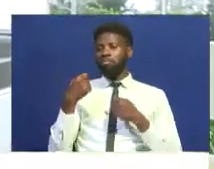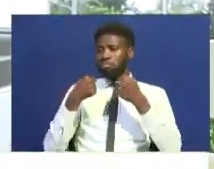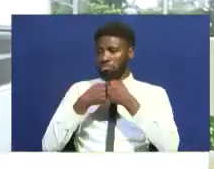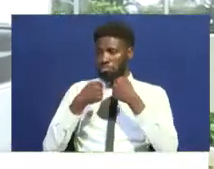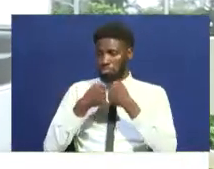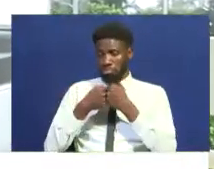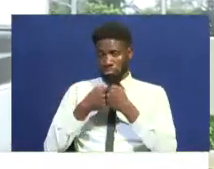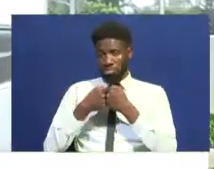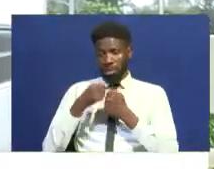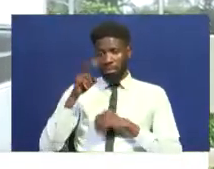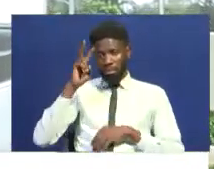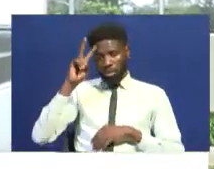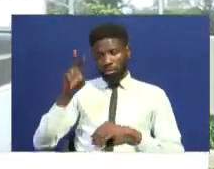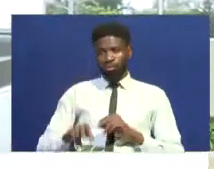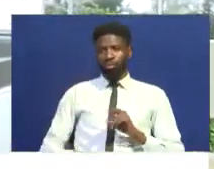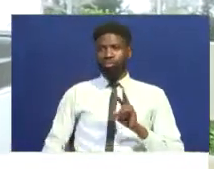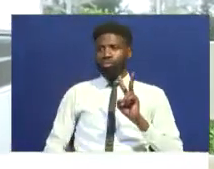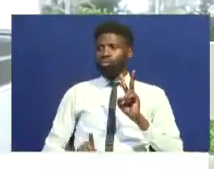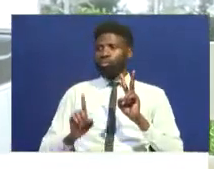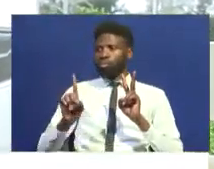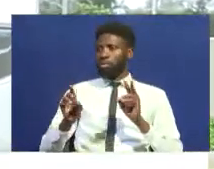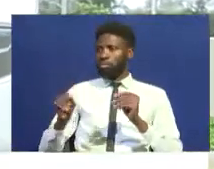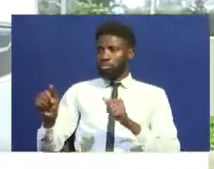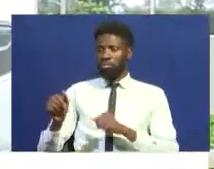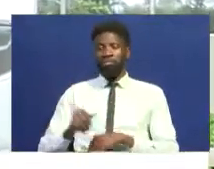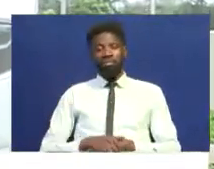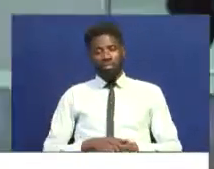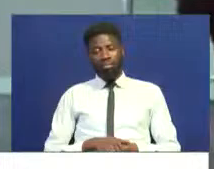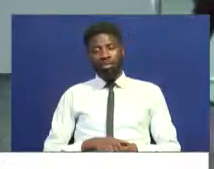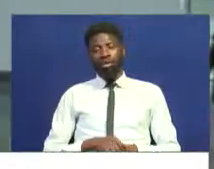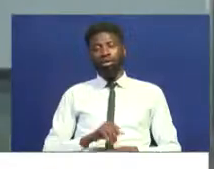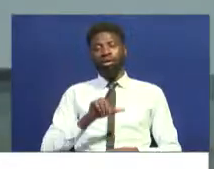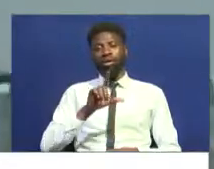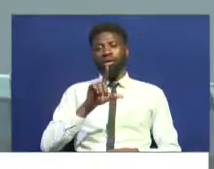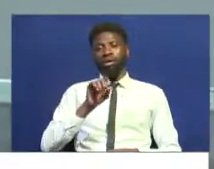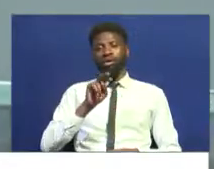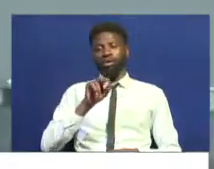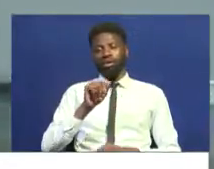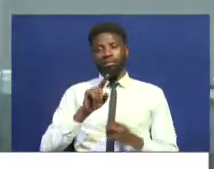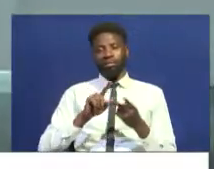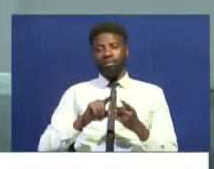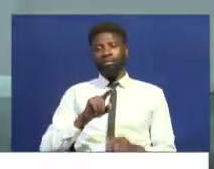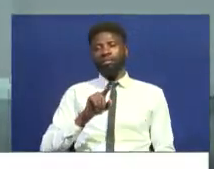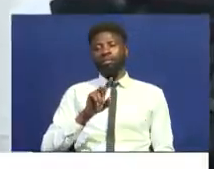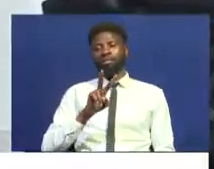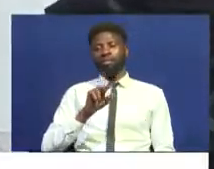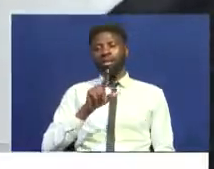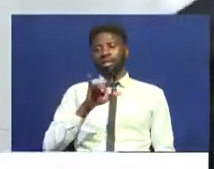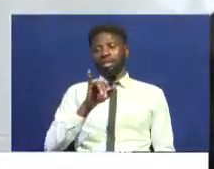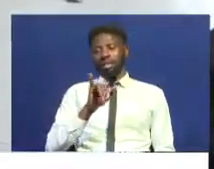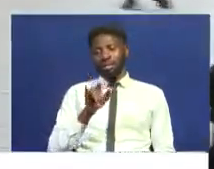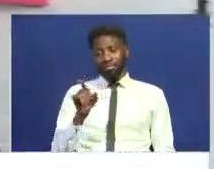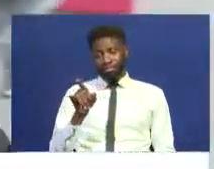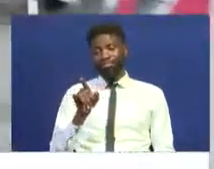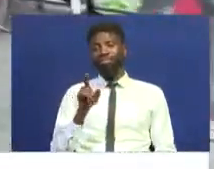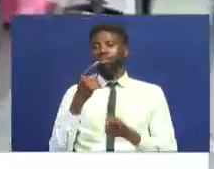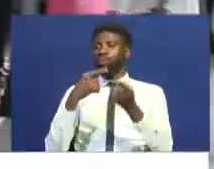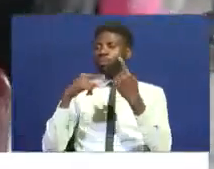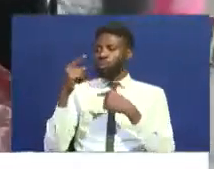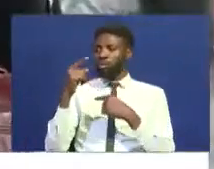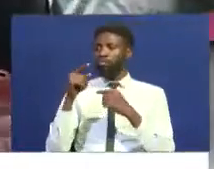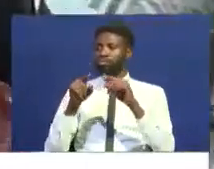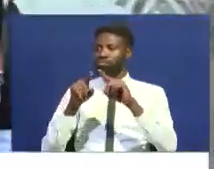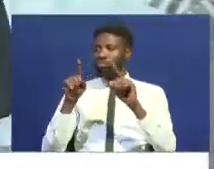by 2-1 thanks to Valerie Nekesa and Lona Faith, who was a player of the match. Kenya was eliminated in the group stage after losing